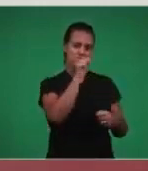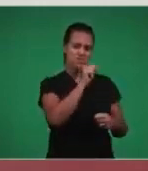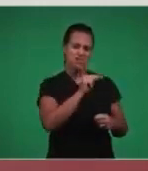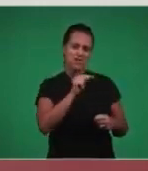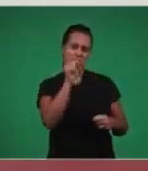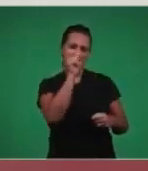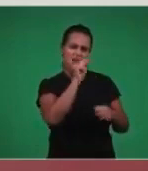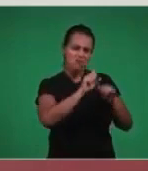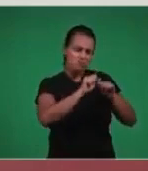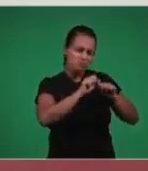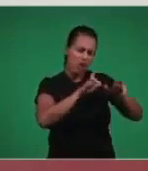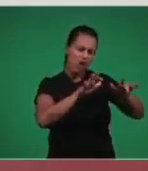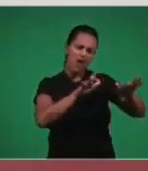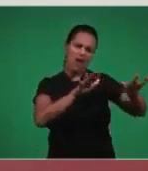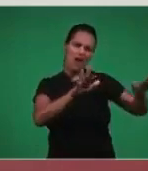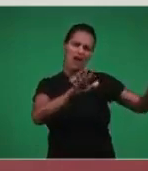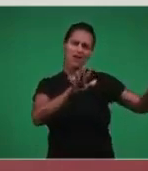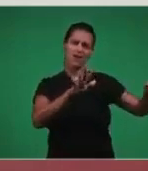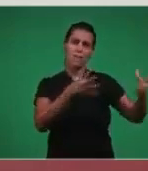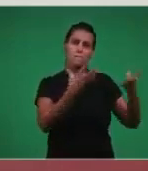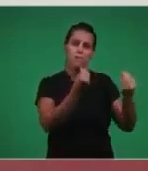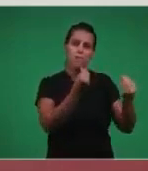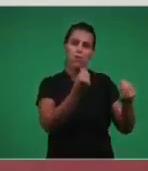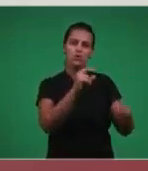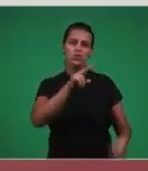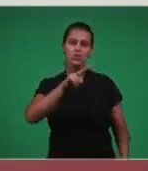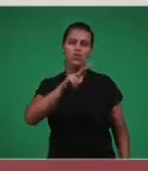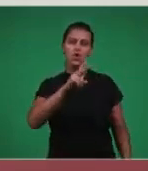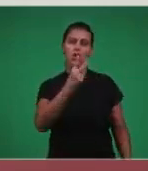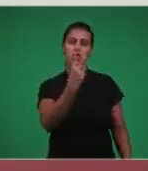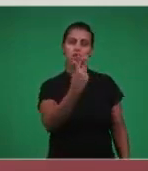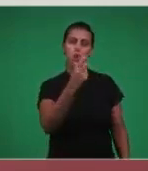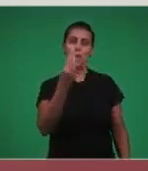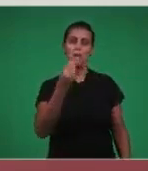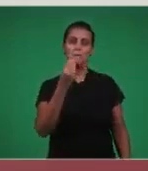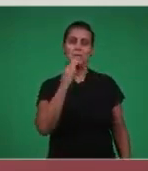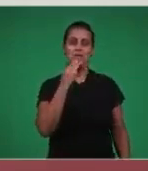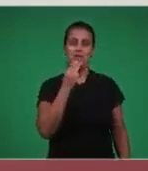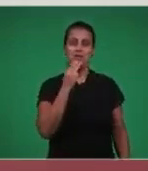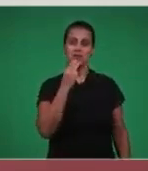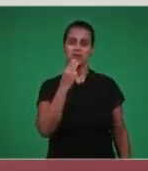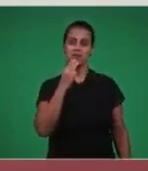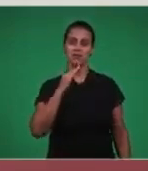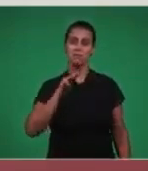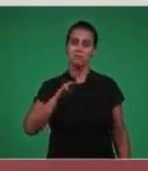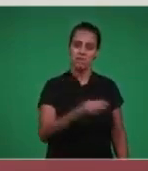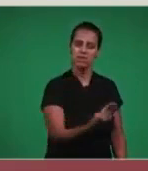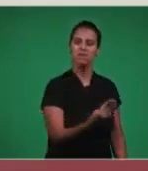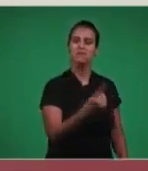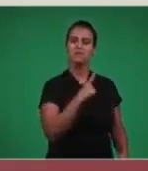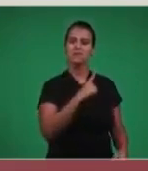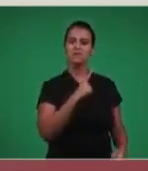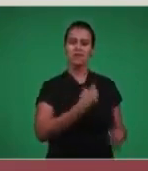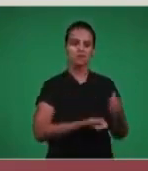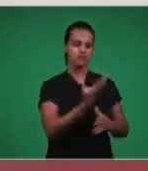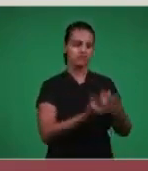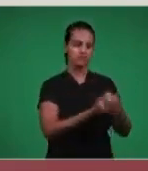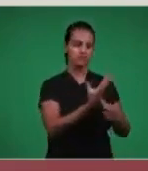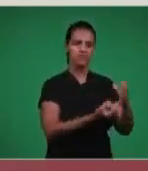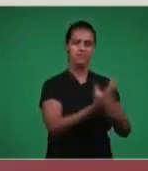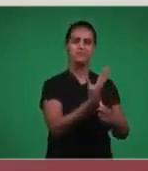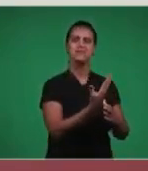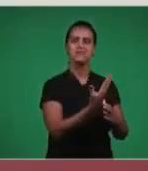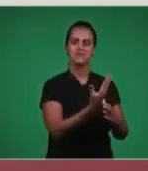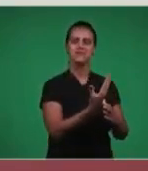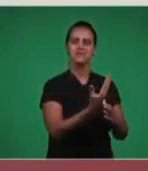Imagine 600 million of actions of justice of the Lord at the moment in which the cells kneel down in 5 minutes